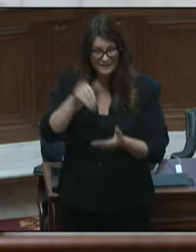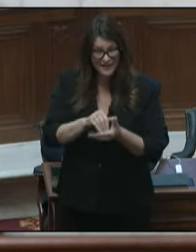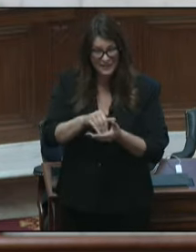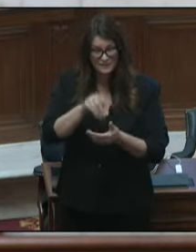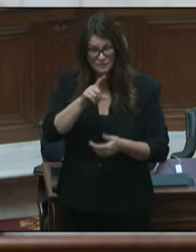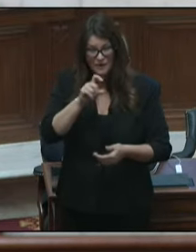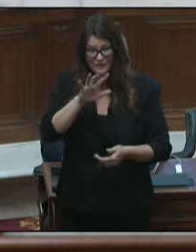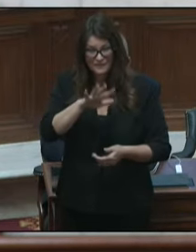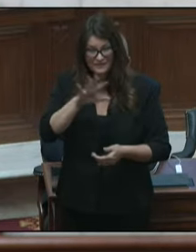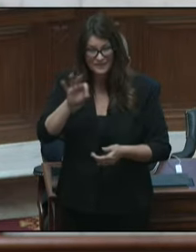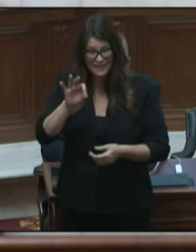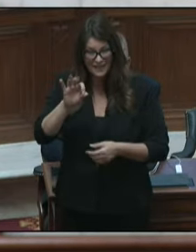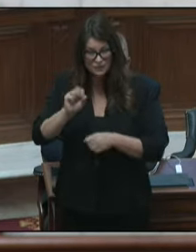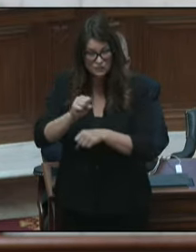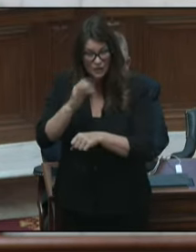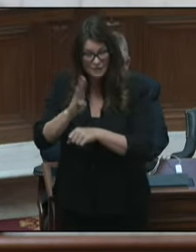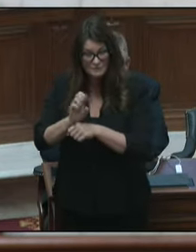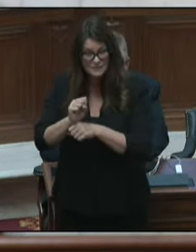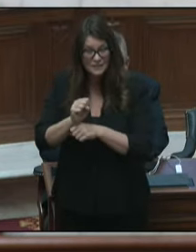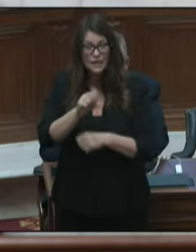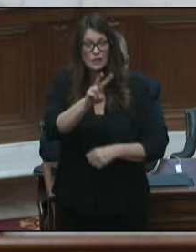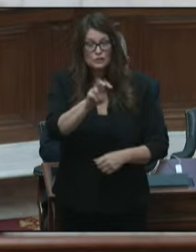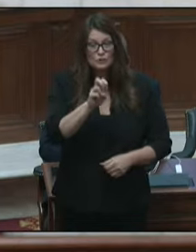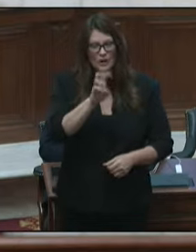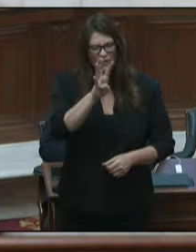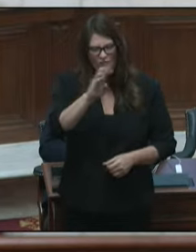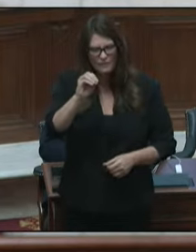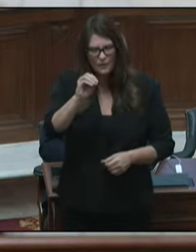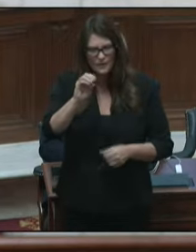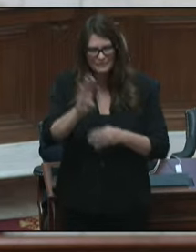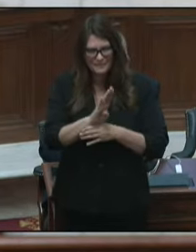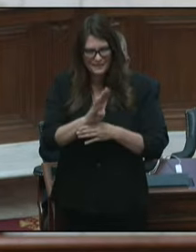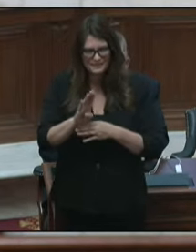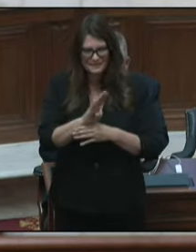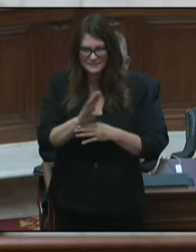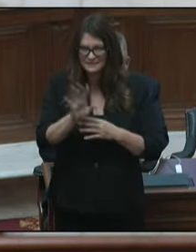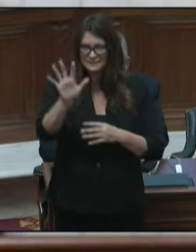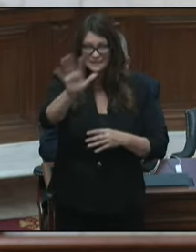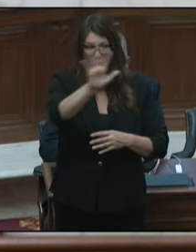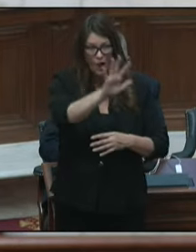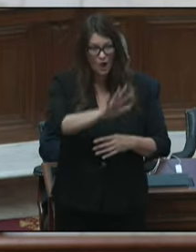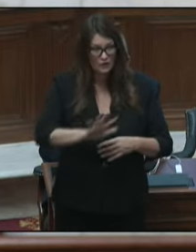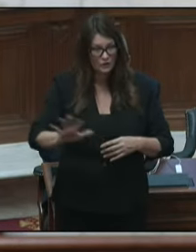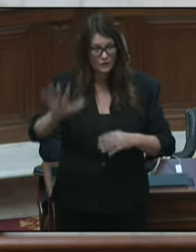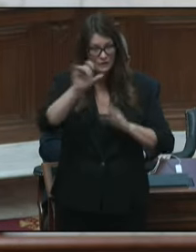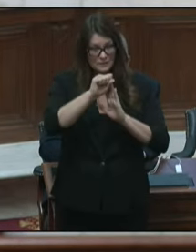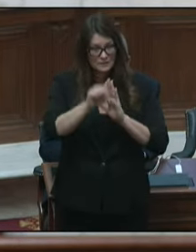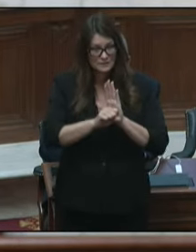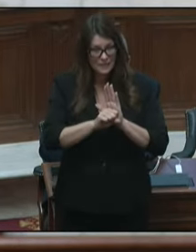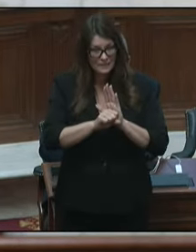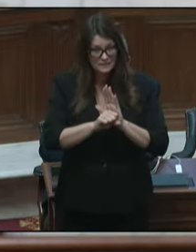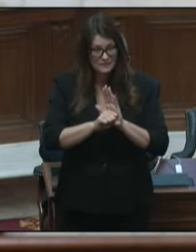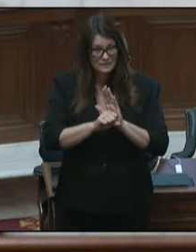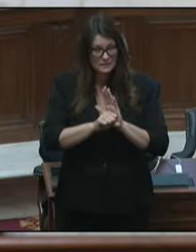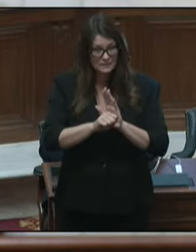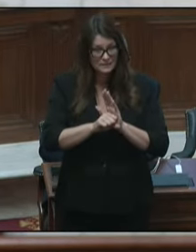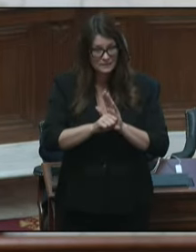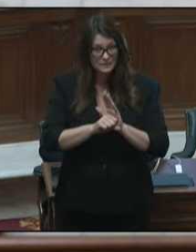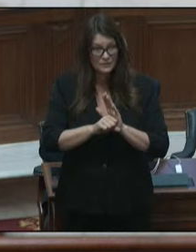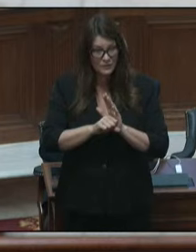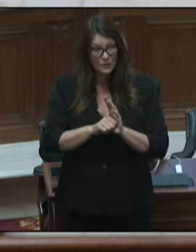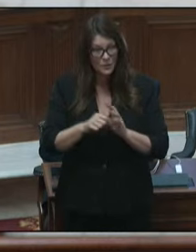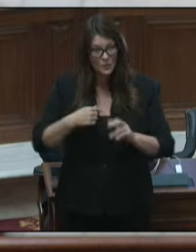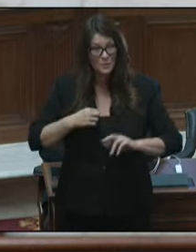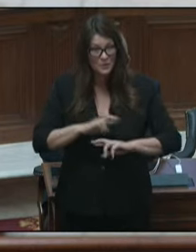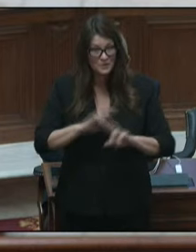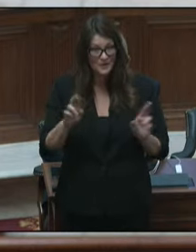20,155 jobs, and there's 240 companies in the mix somewhere. We do have a seat at the